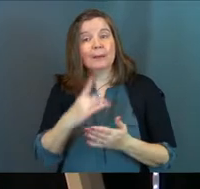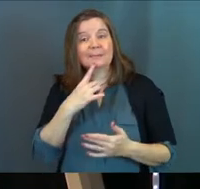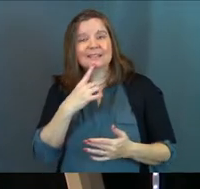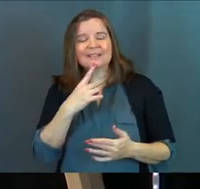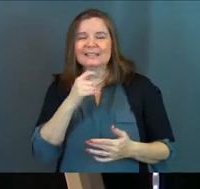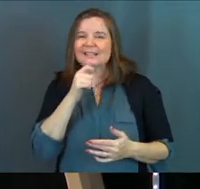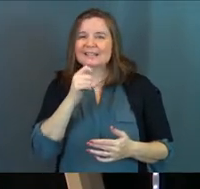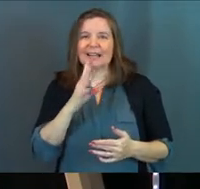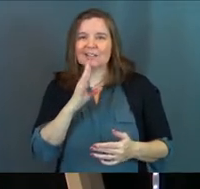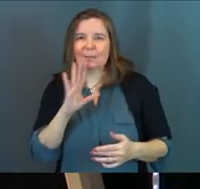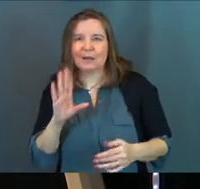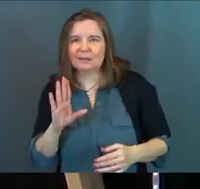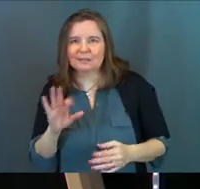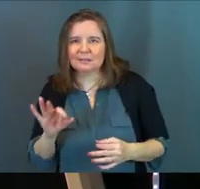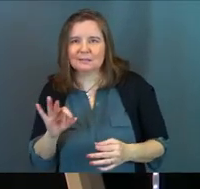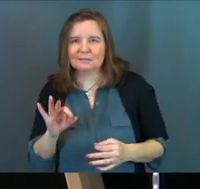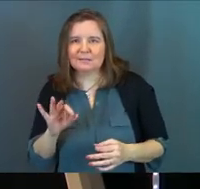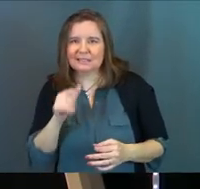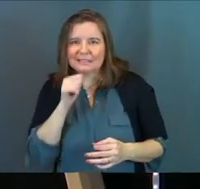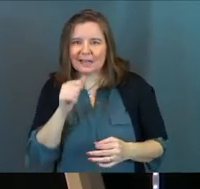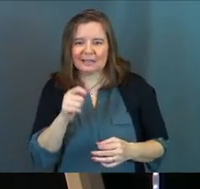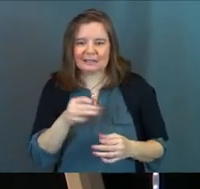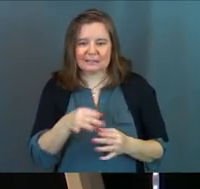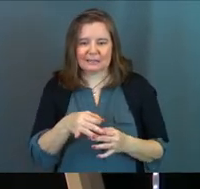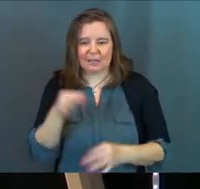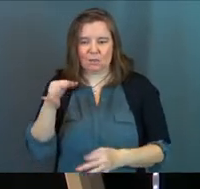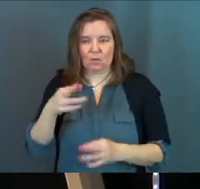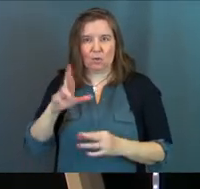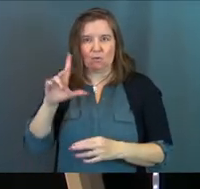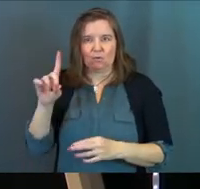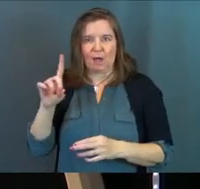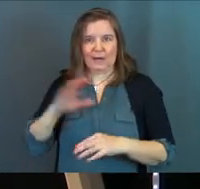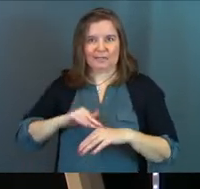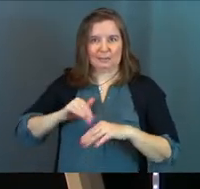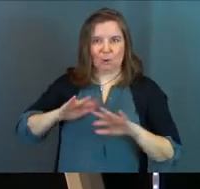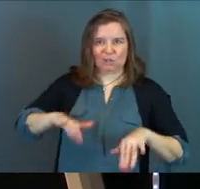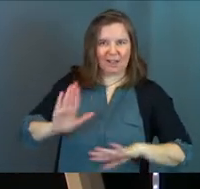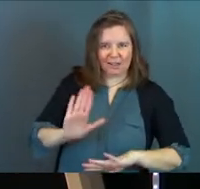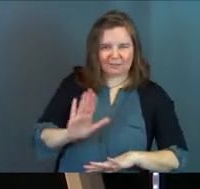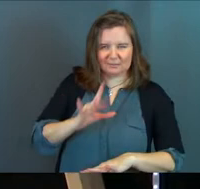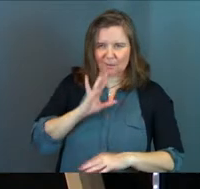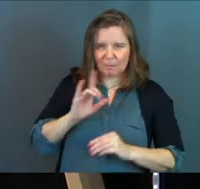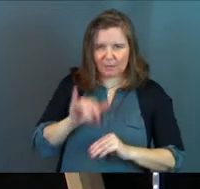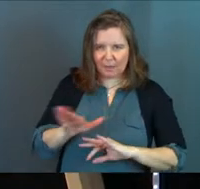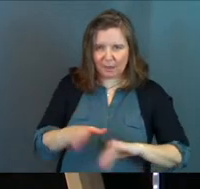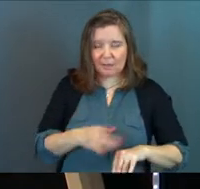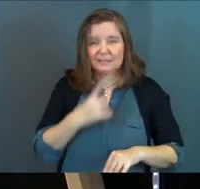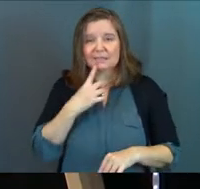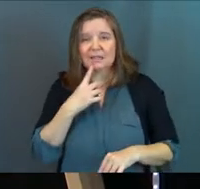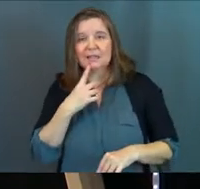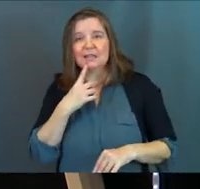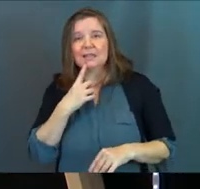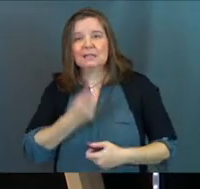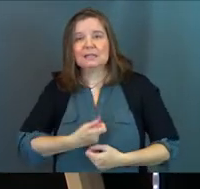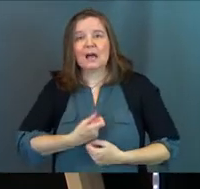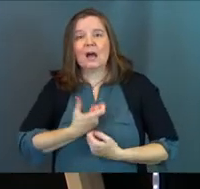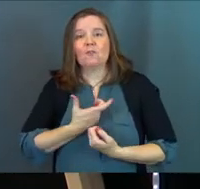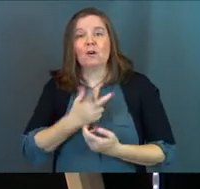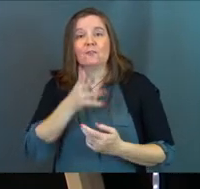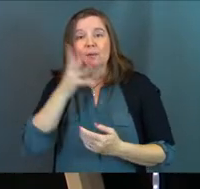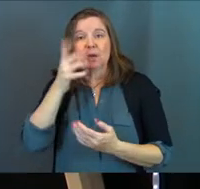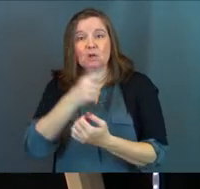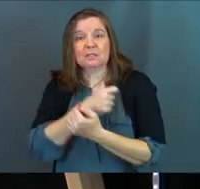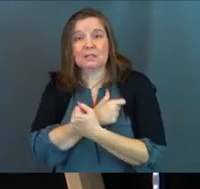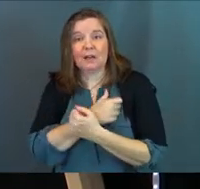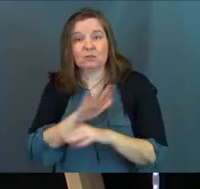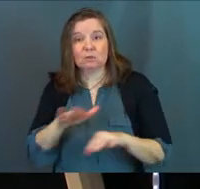saying, it's not talking about spare the rod, spoil a child. It's not talking about spoiling anybody. It says, it is the outflow of a parent's love